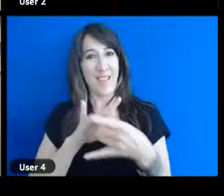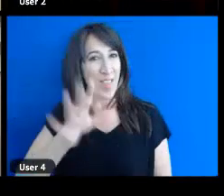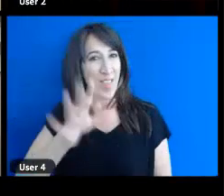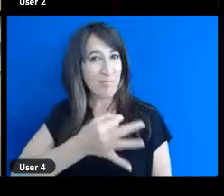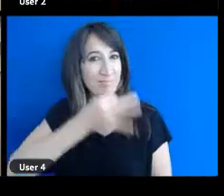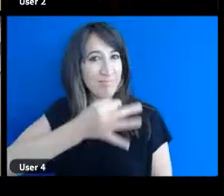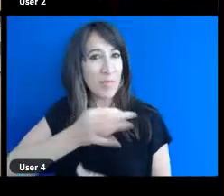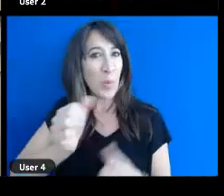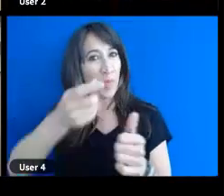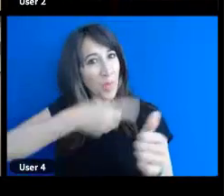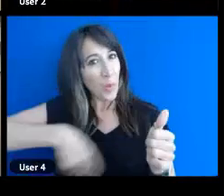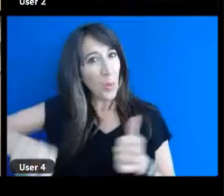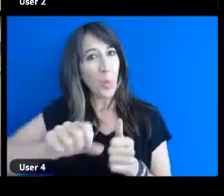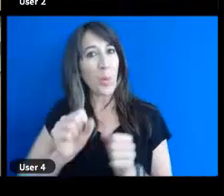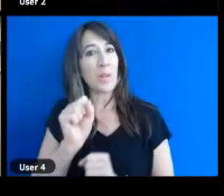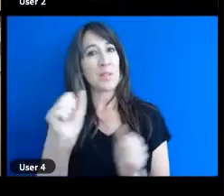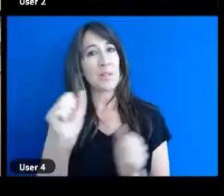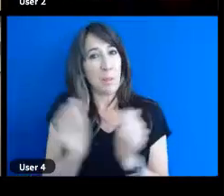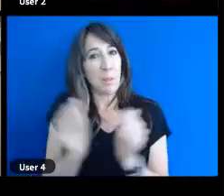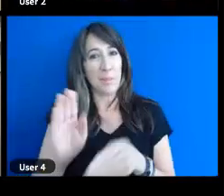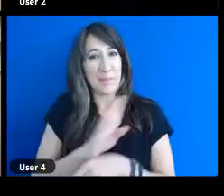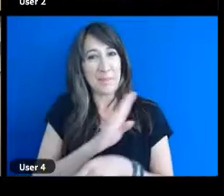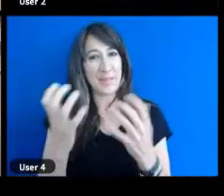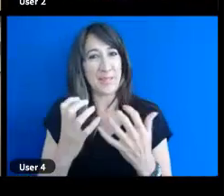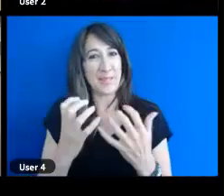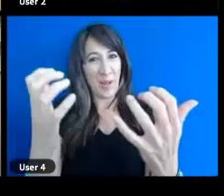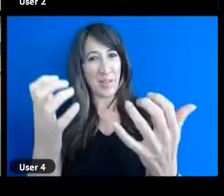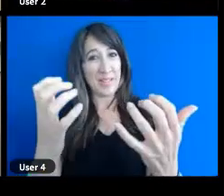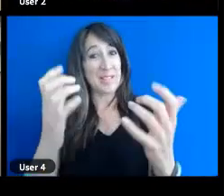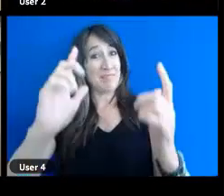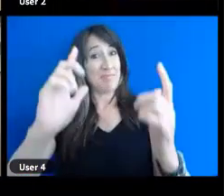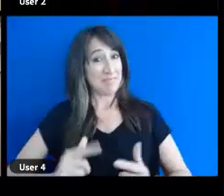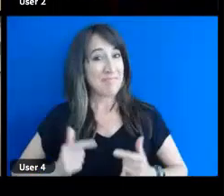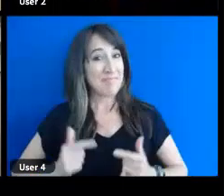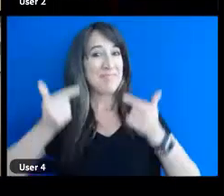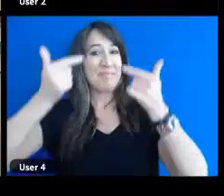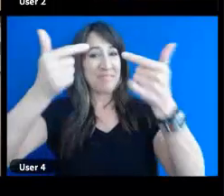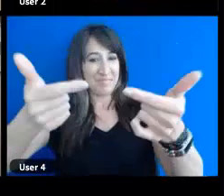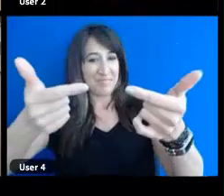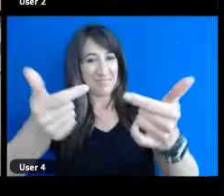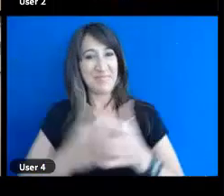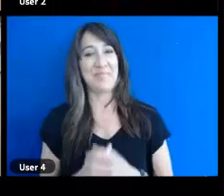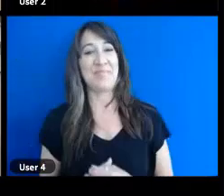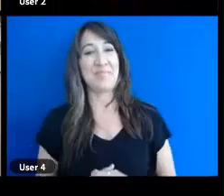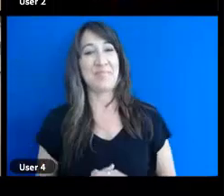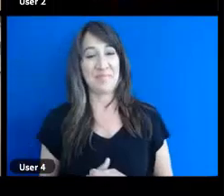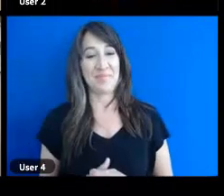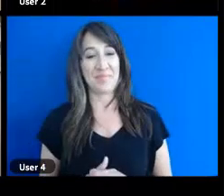to you as a small business audience. So I'll leave it there and say, take it away, Jamie and Kristin.